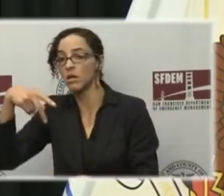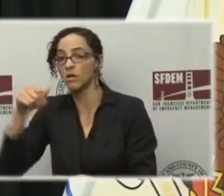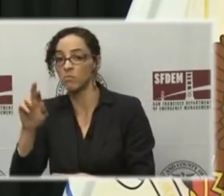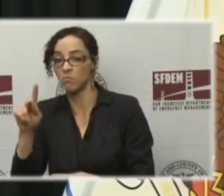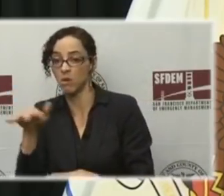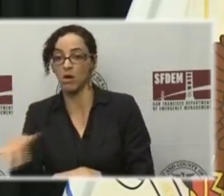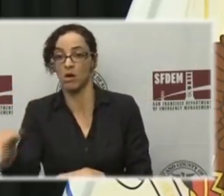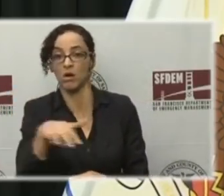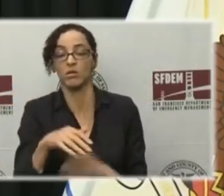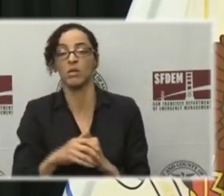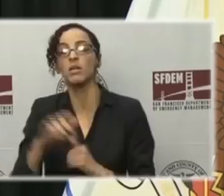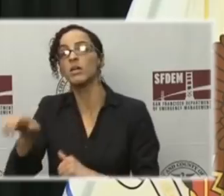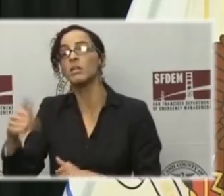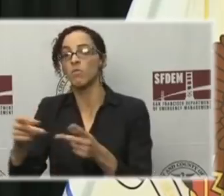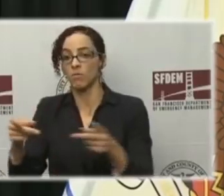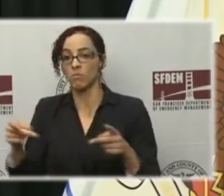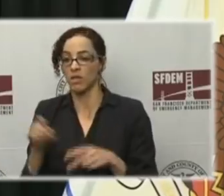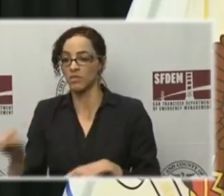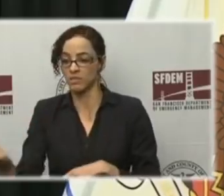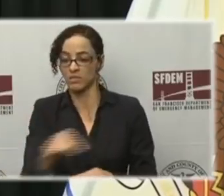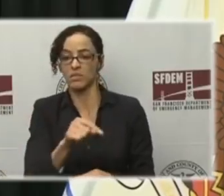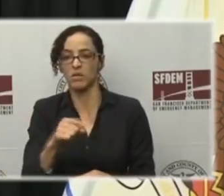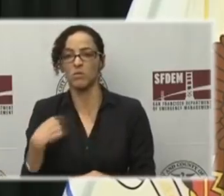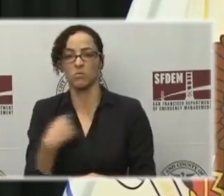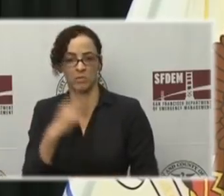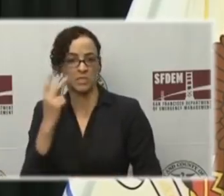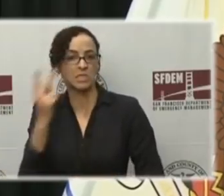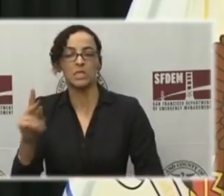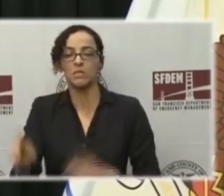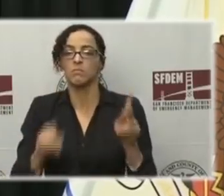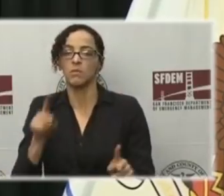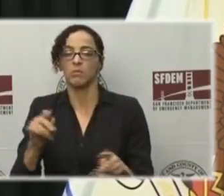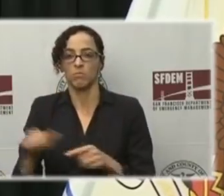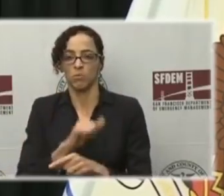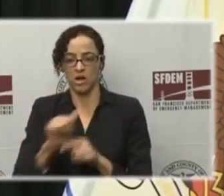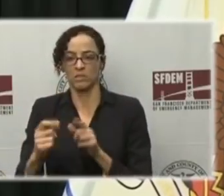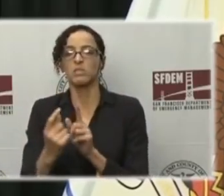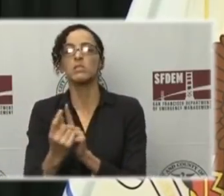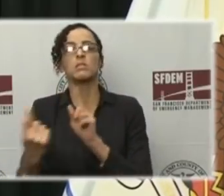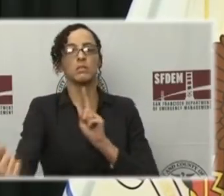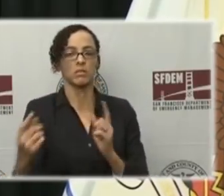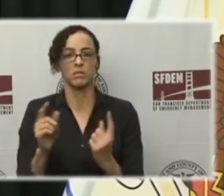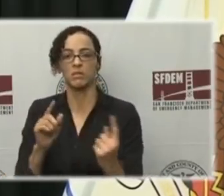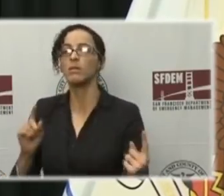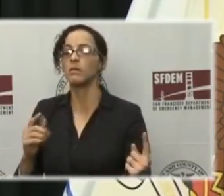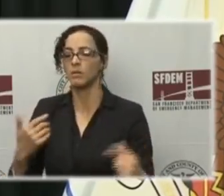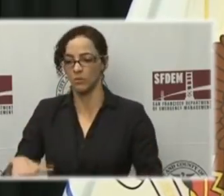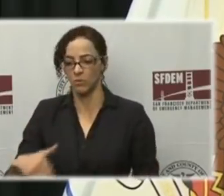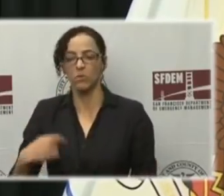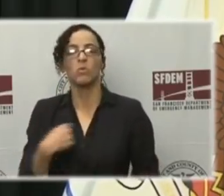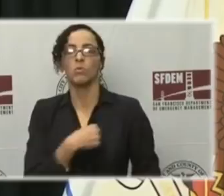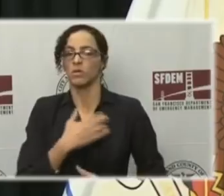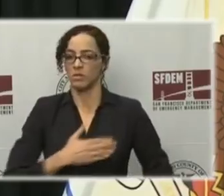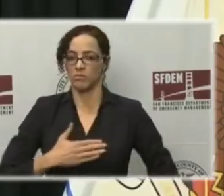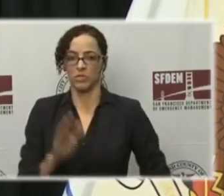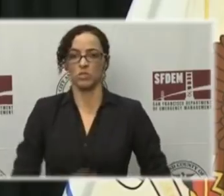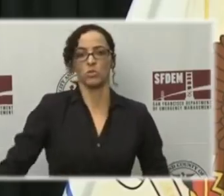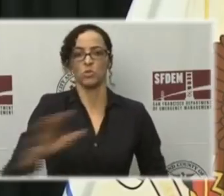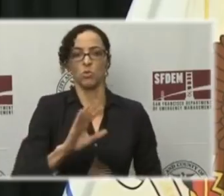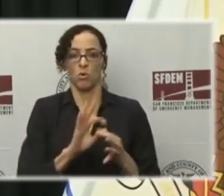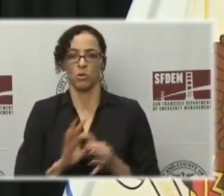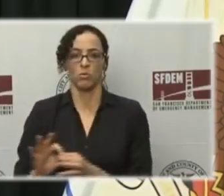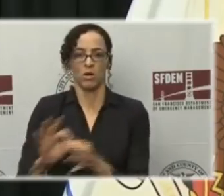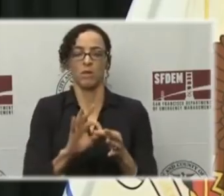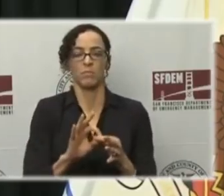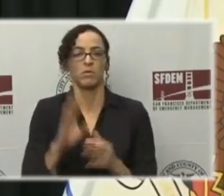social distancing, and we very much appreciate your cooperation. It will make a world of difference, and in fact,